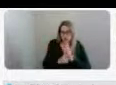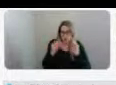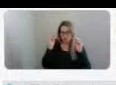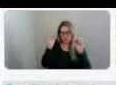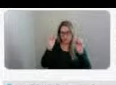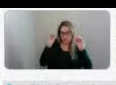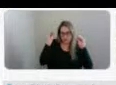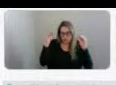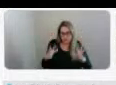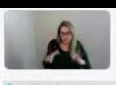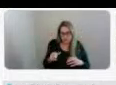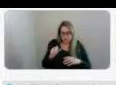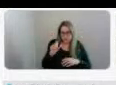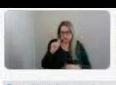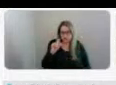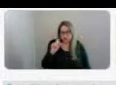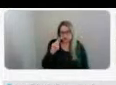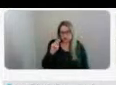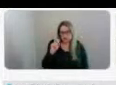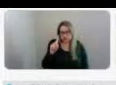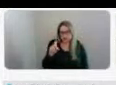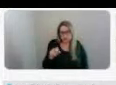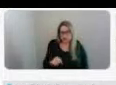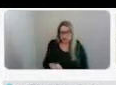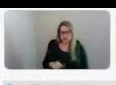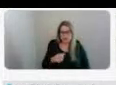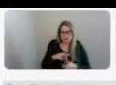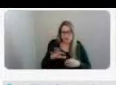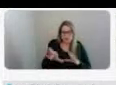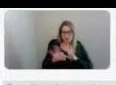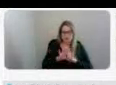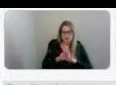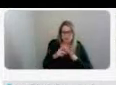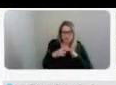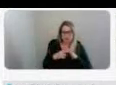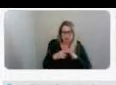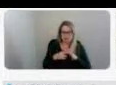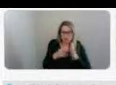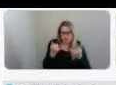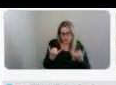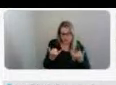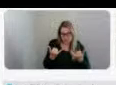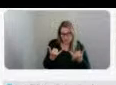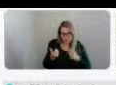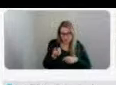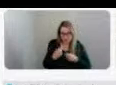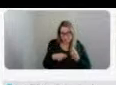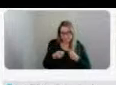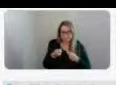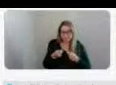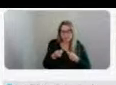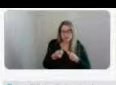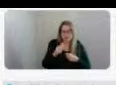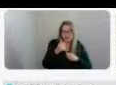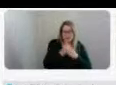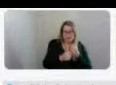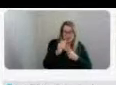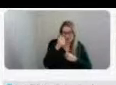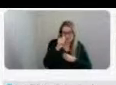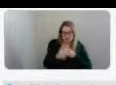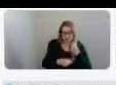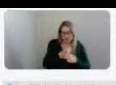idea was once every two years voters elected their representatives and now instead it's every 10 years the